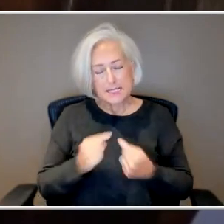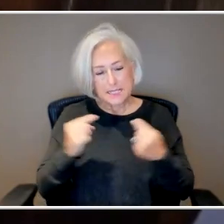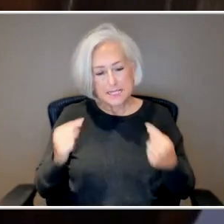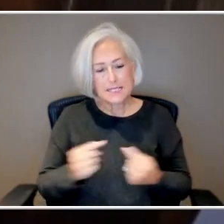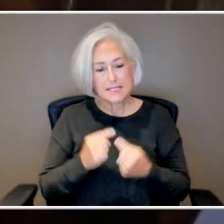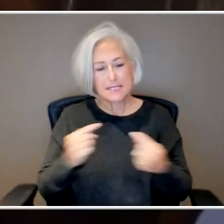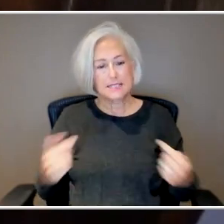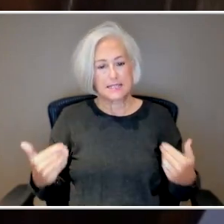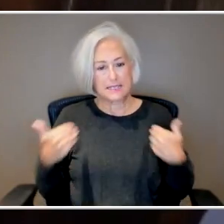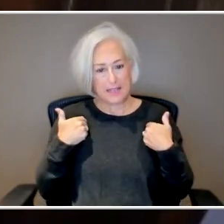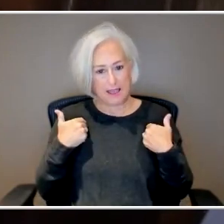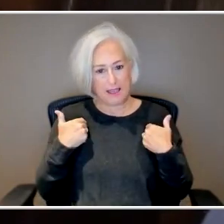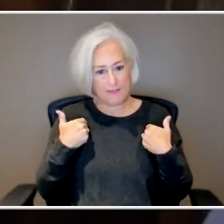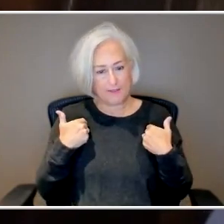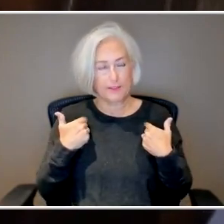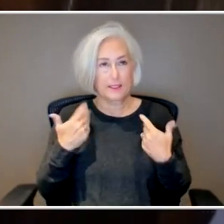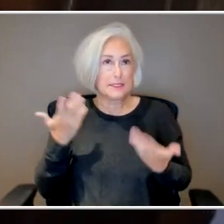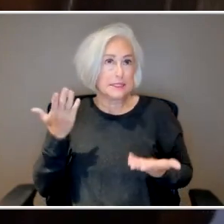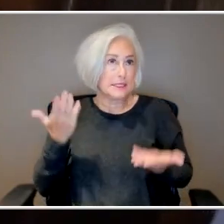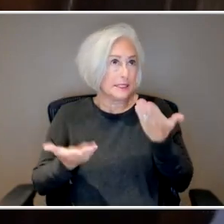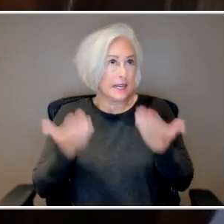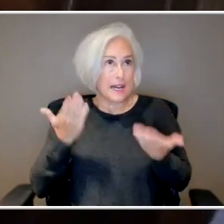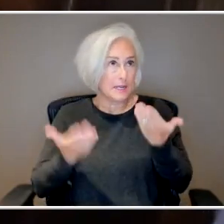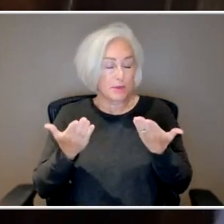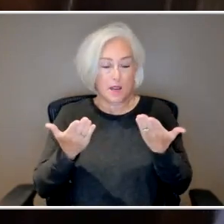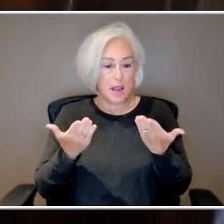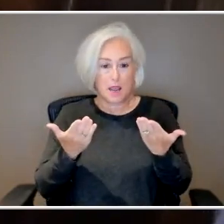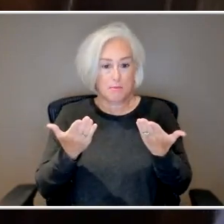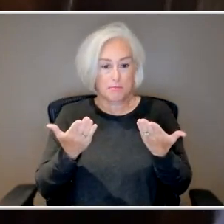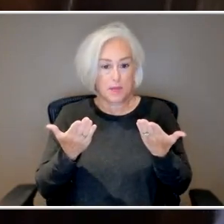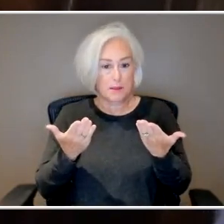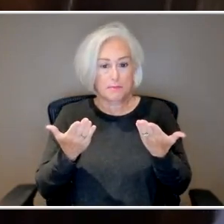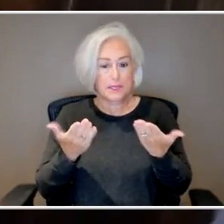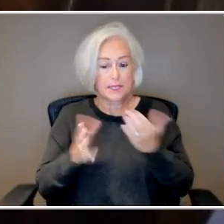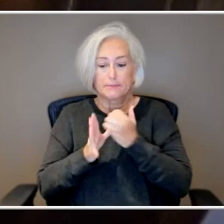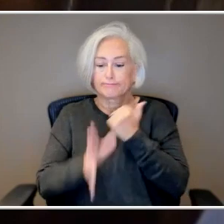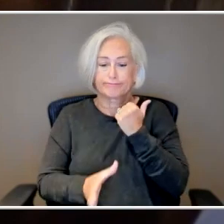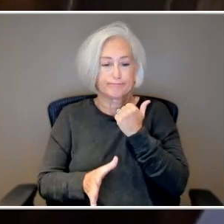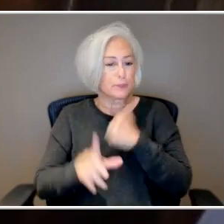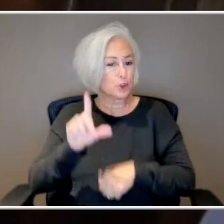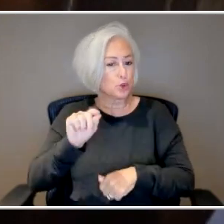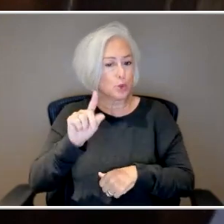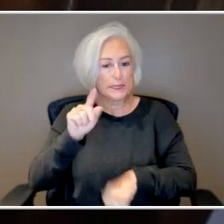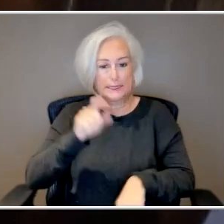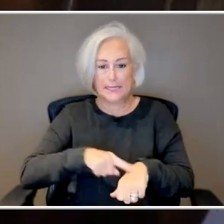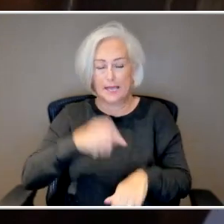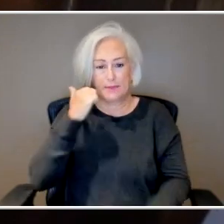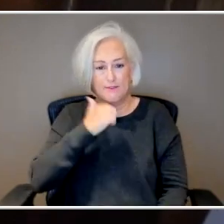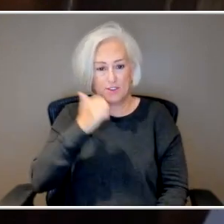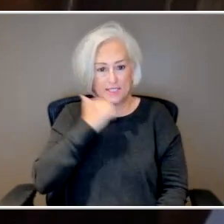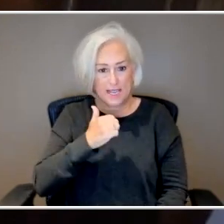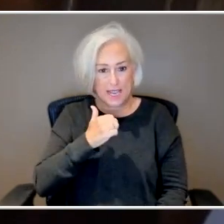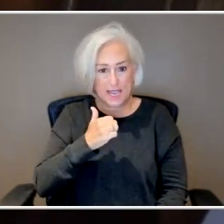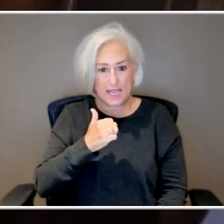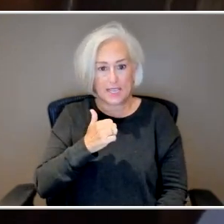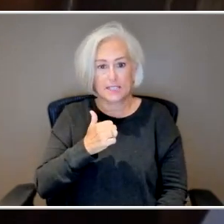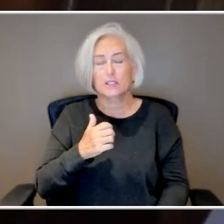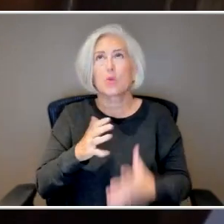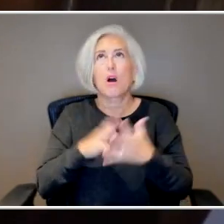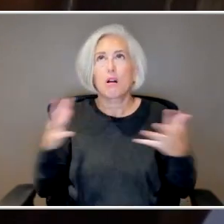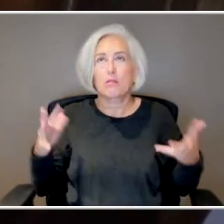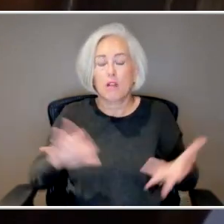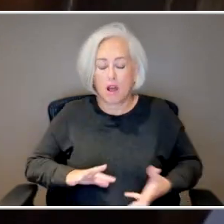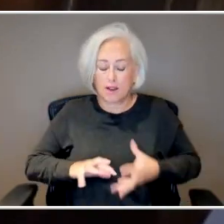I was having probably 20 stools a day. So you can imagine the cramping